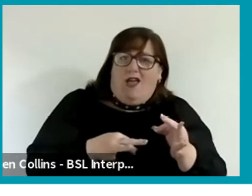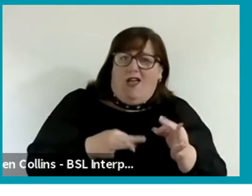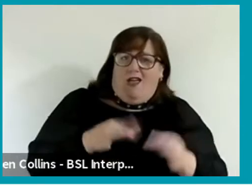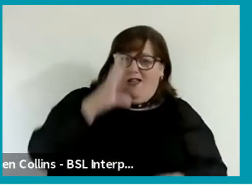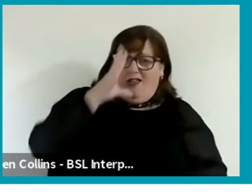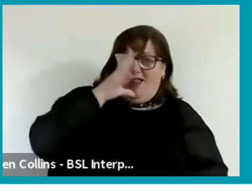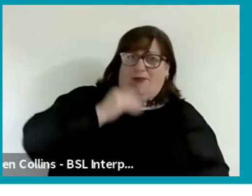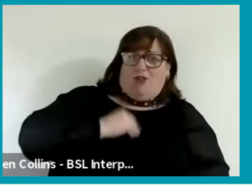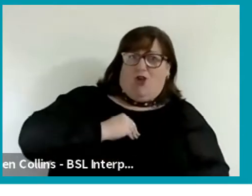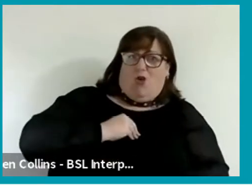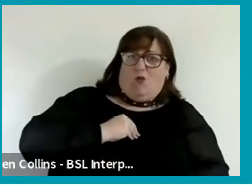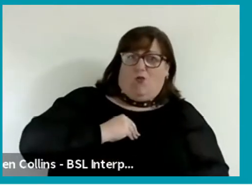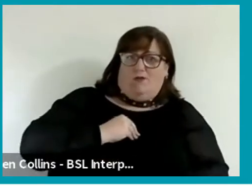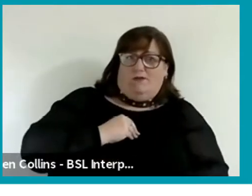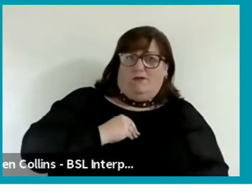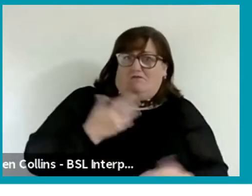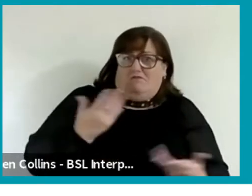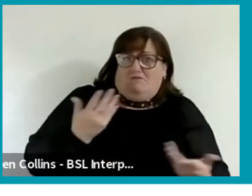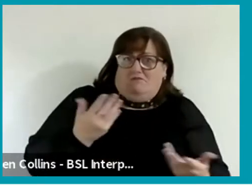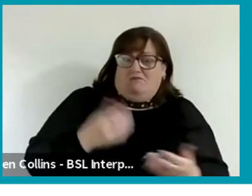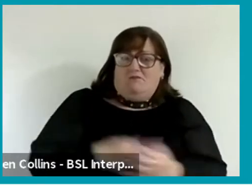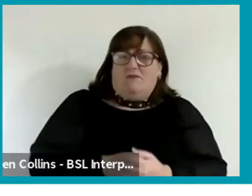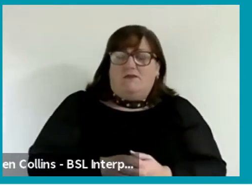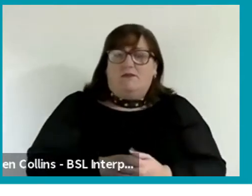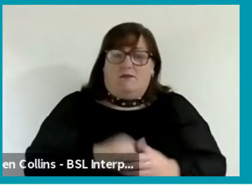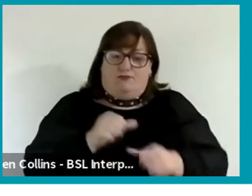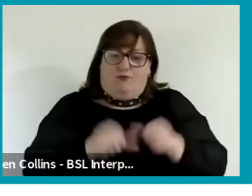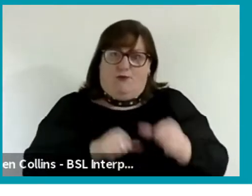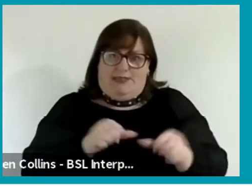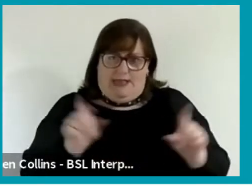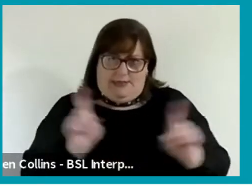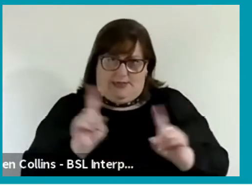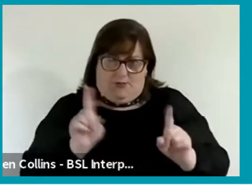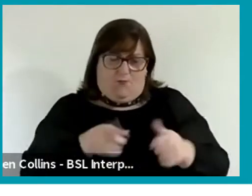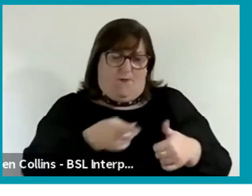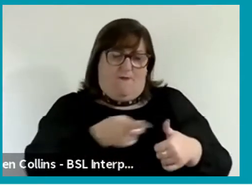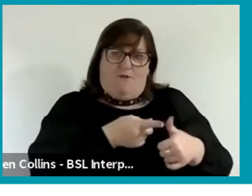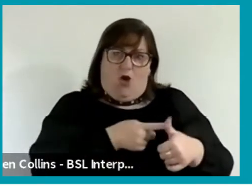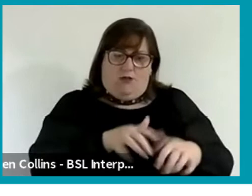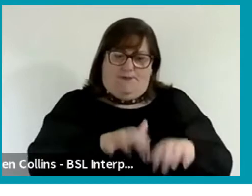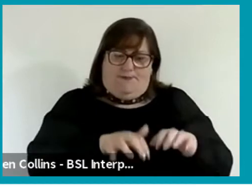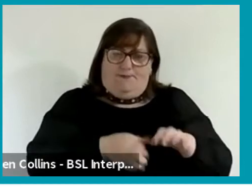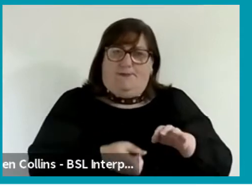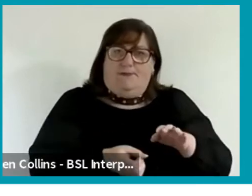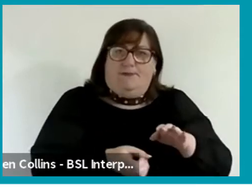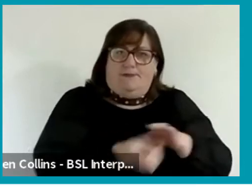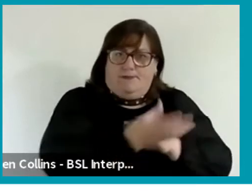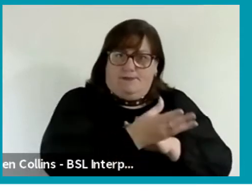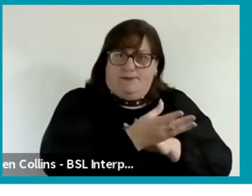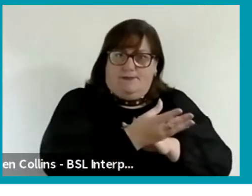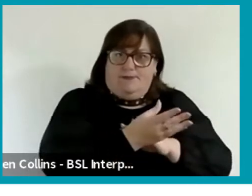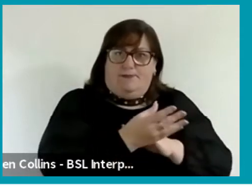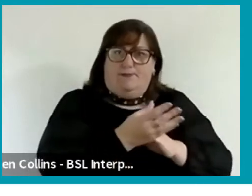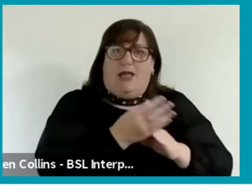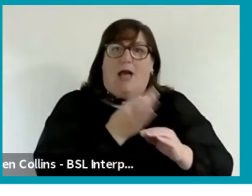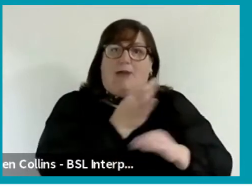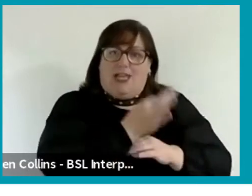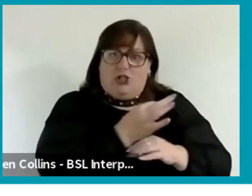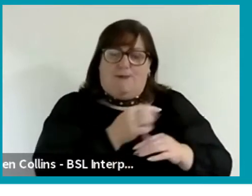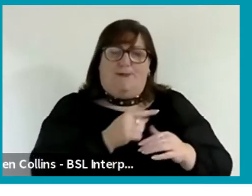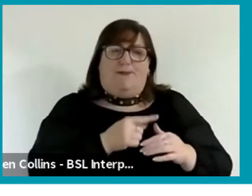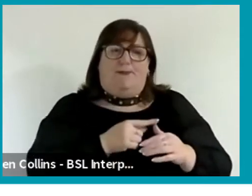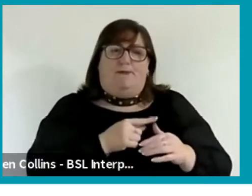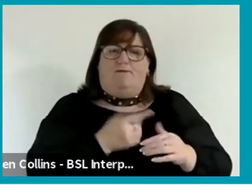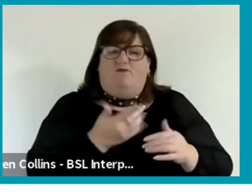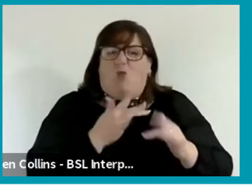Zoom, for example. But the process looks as follows. After submitting an application through our website or any type of job boards